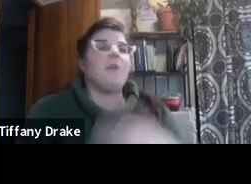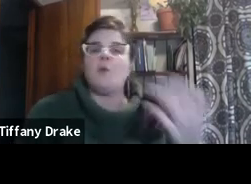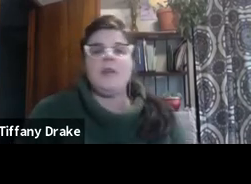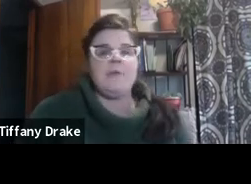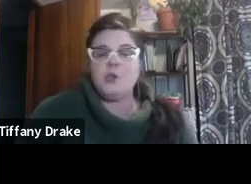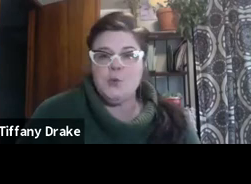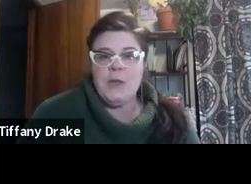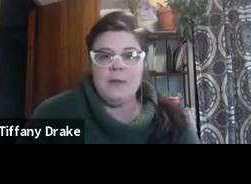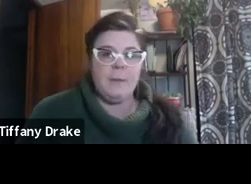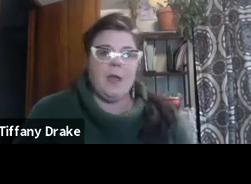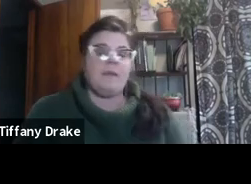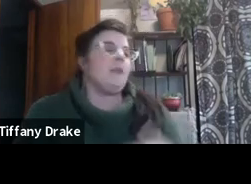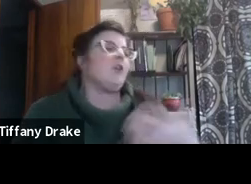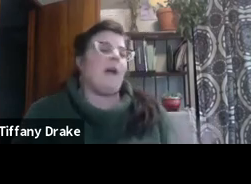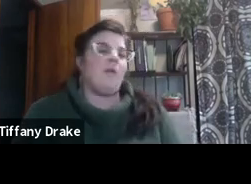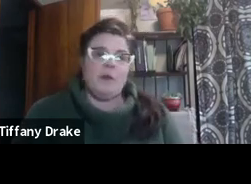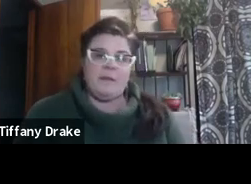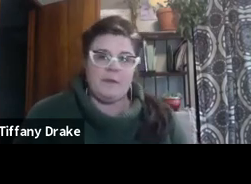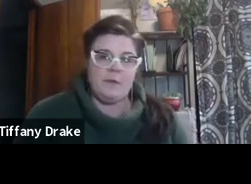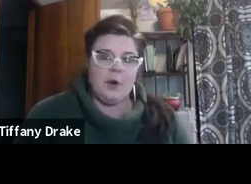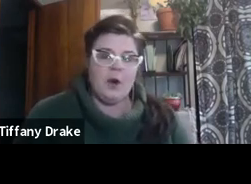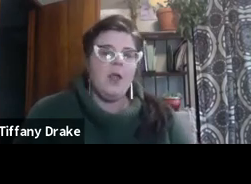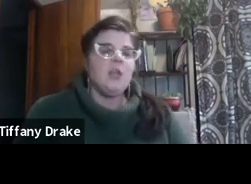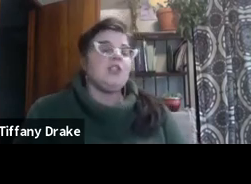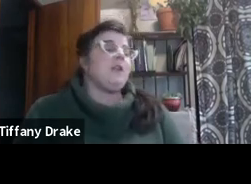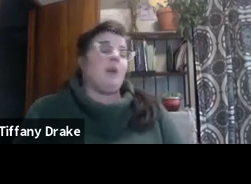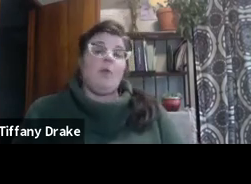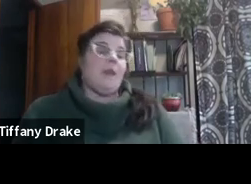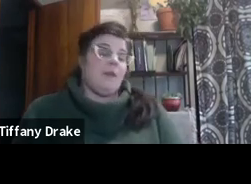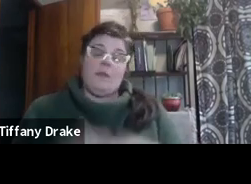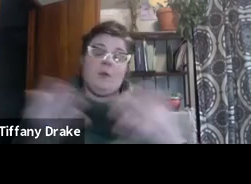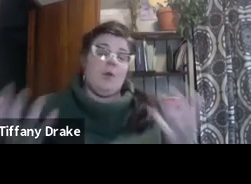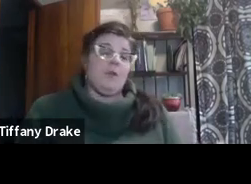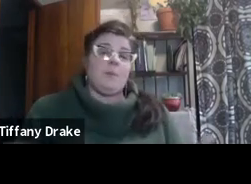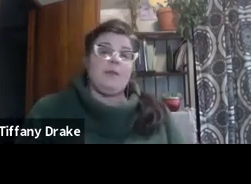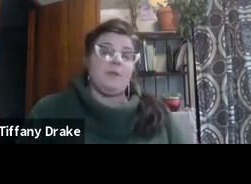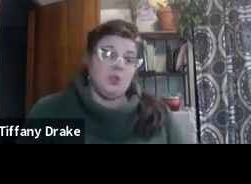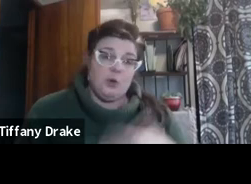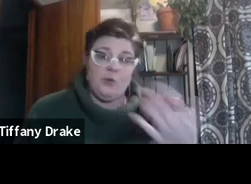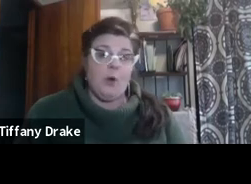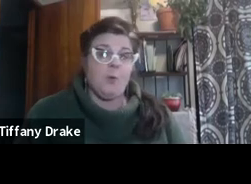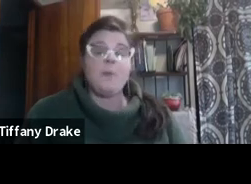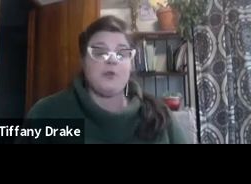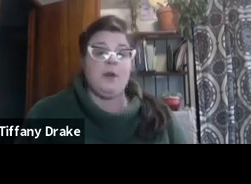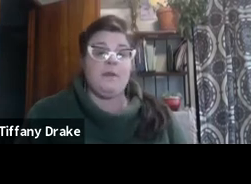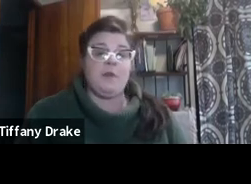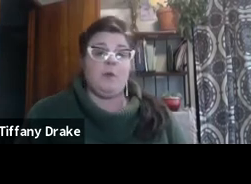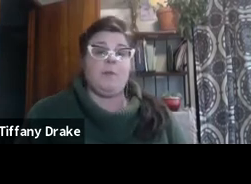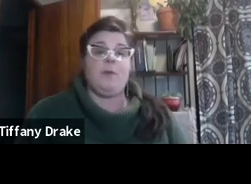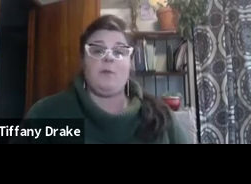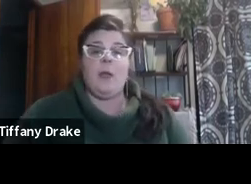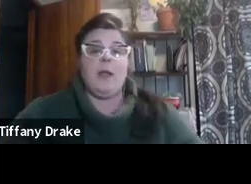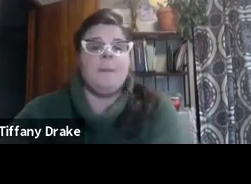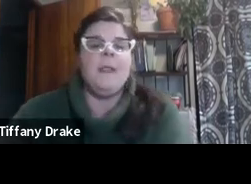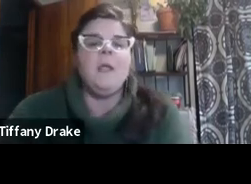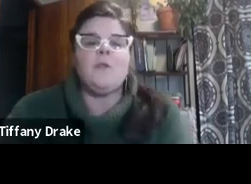The brother would never do this because he looks out for his sister. She, you know, then there's the erroneous belief of just girls don't perpetrate sexual